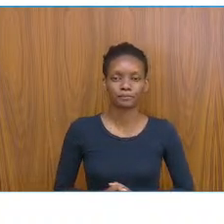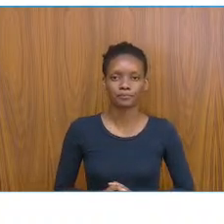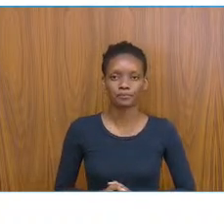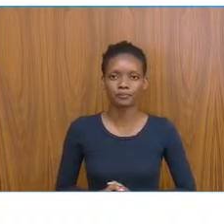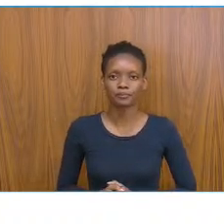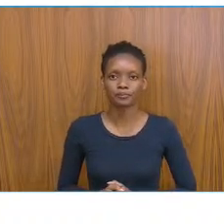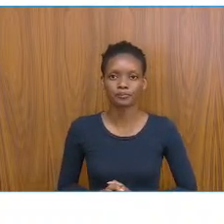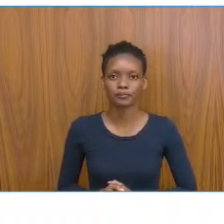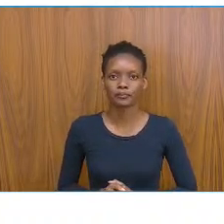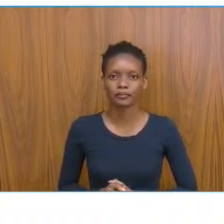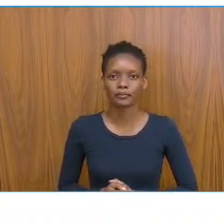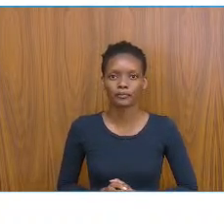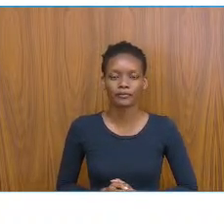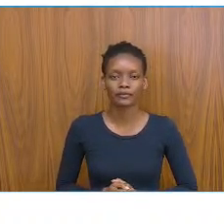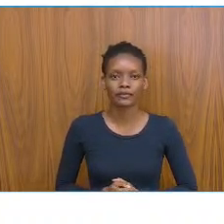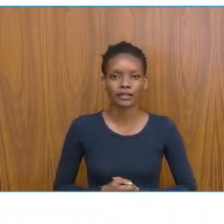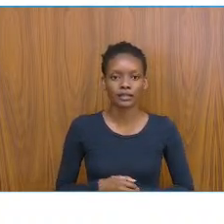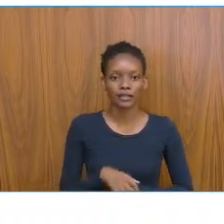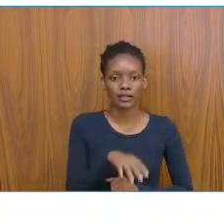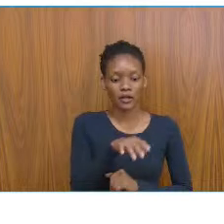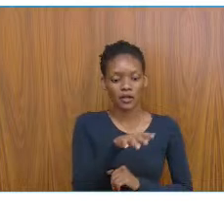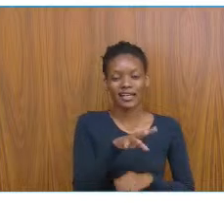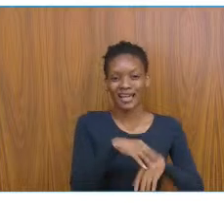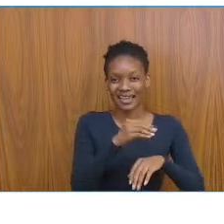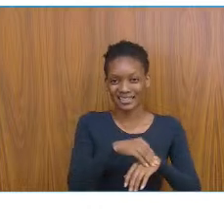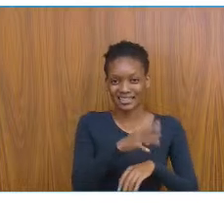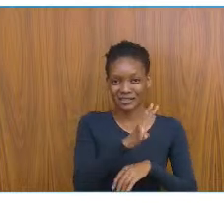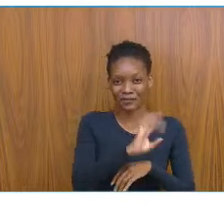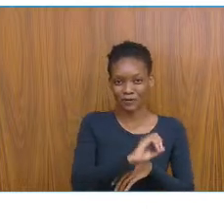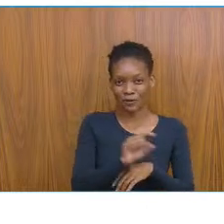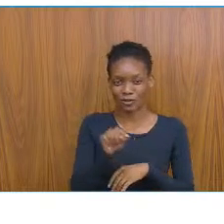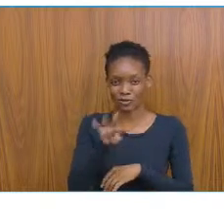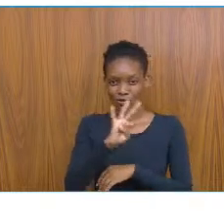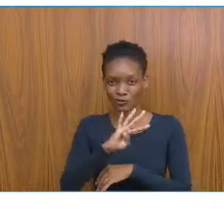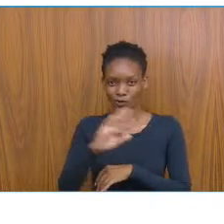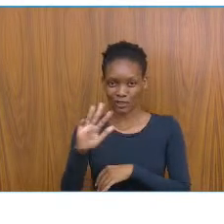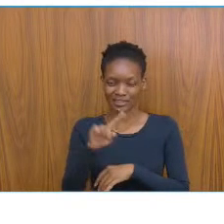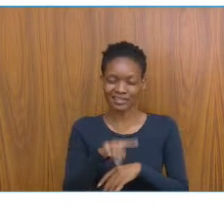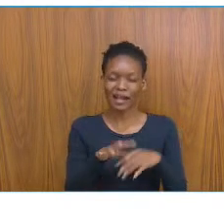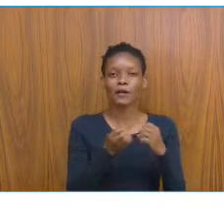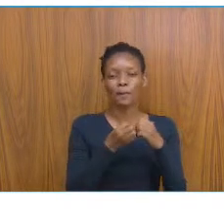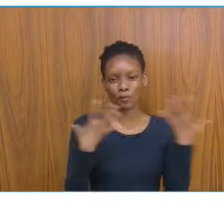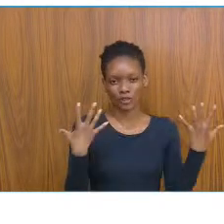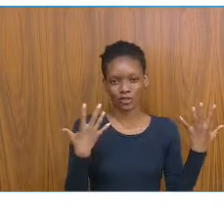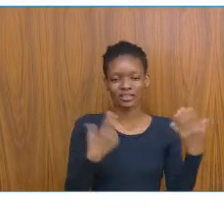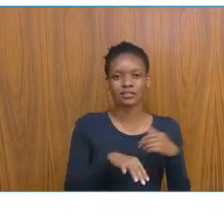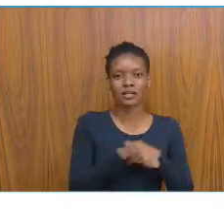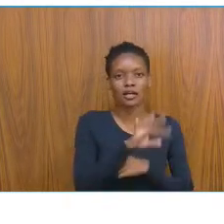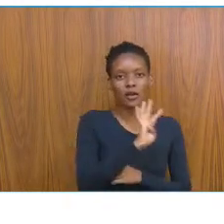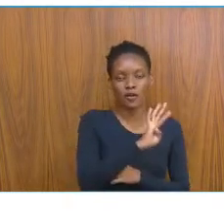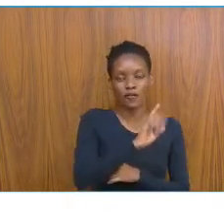Candidates in the age category 40 to 49 are the majority at